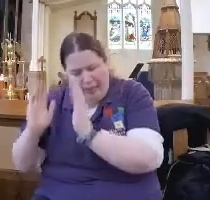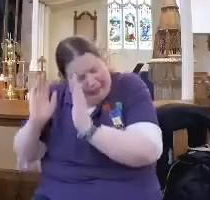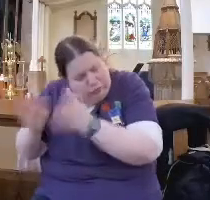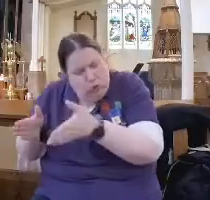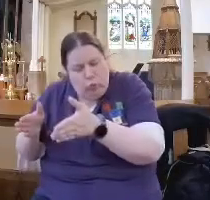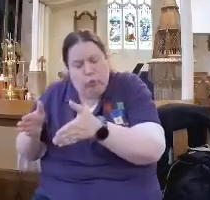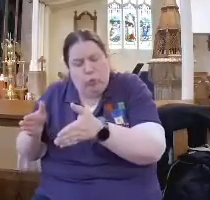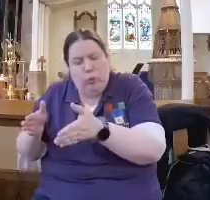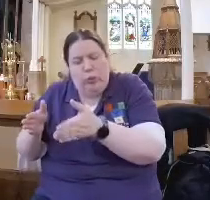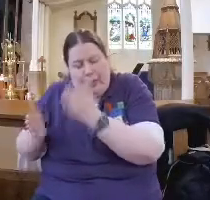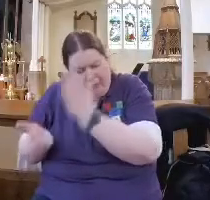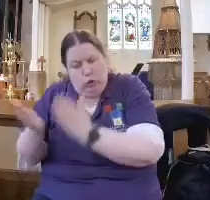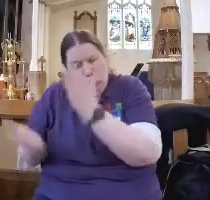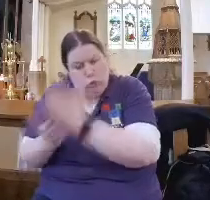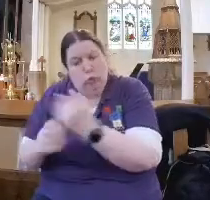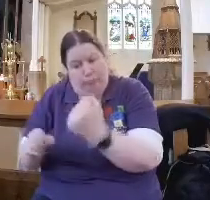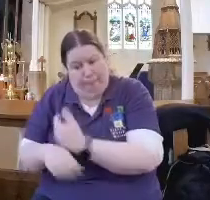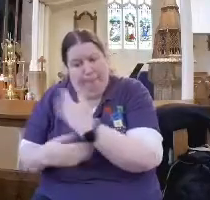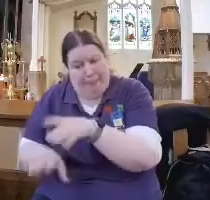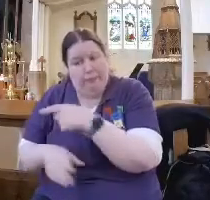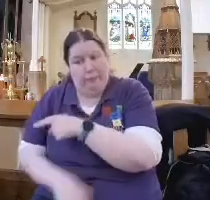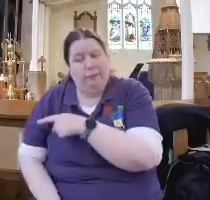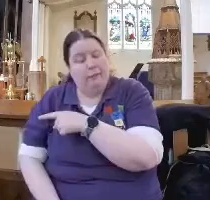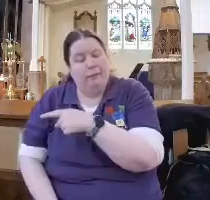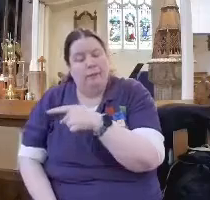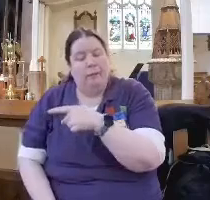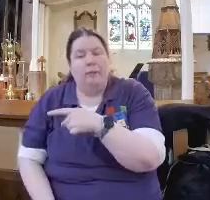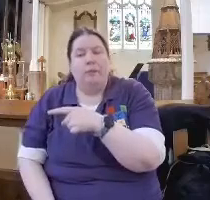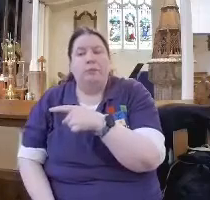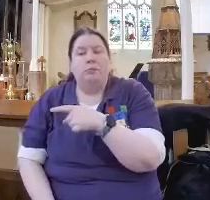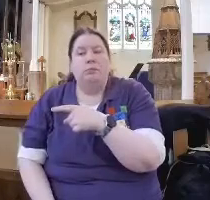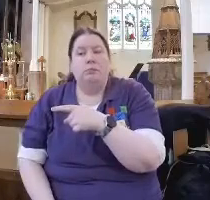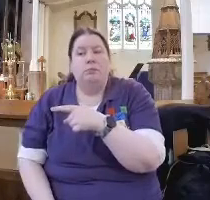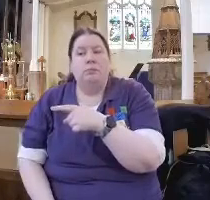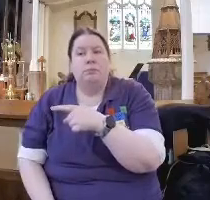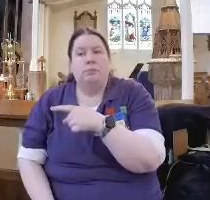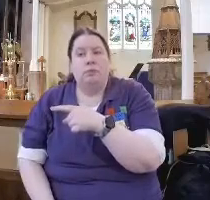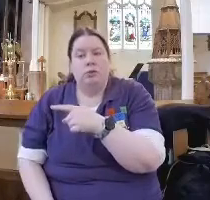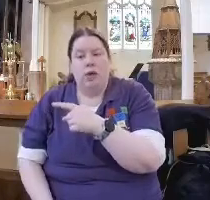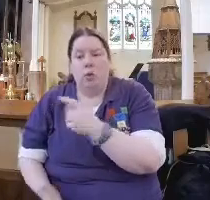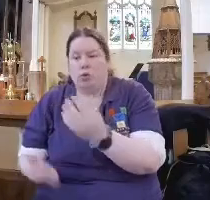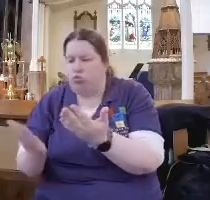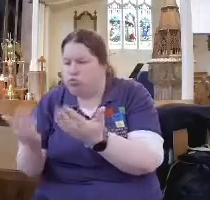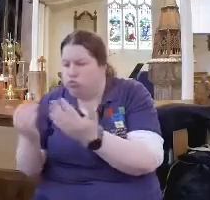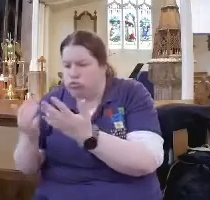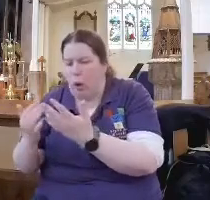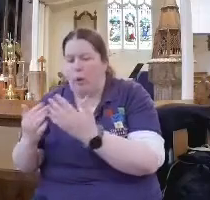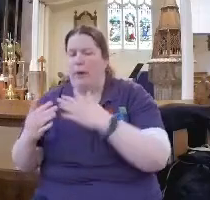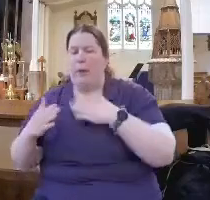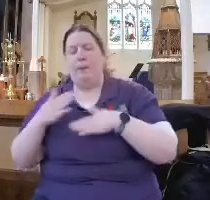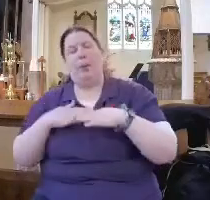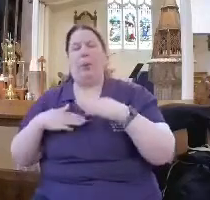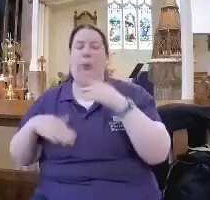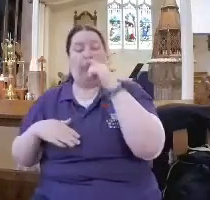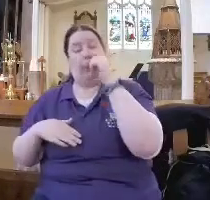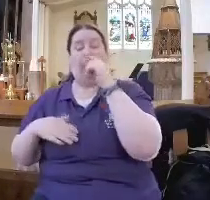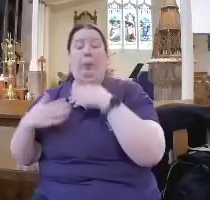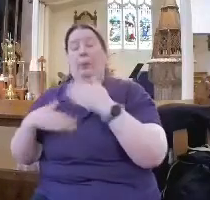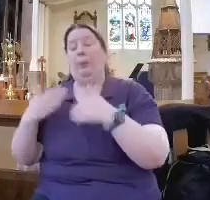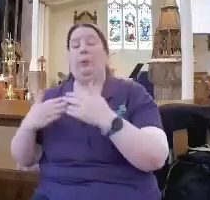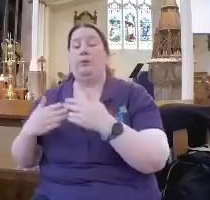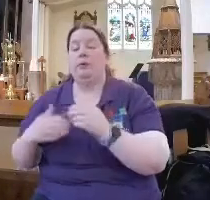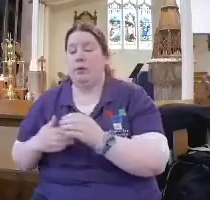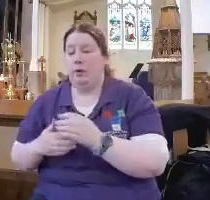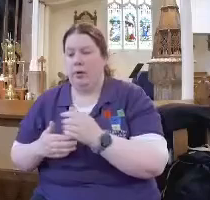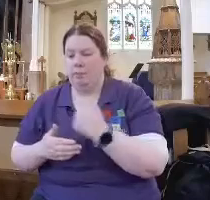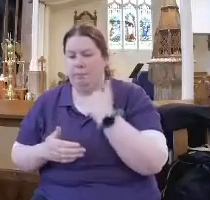they made sure they did. So they greeted everyone with great pomp. They